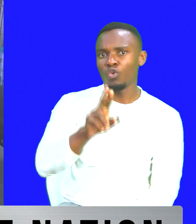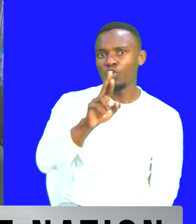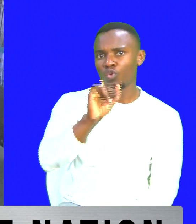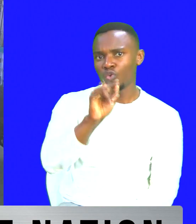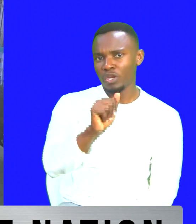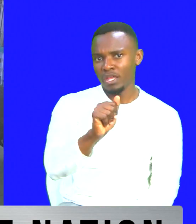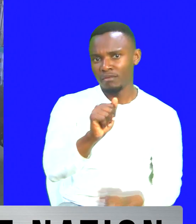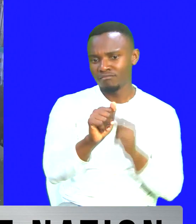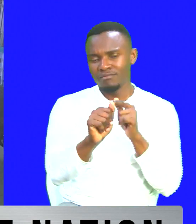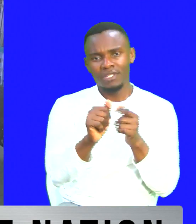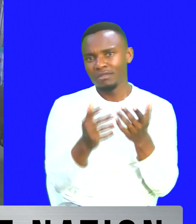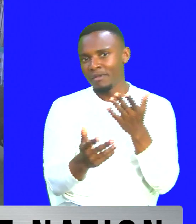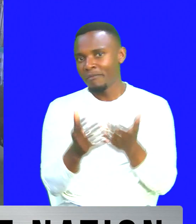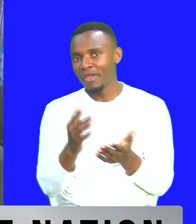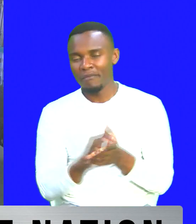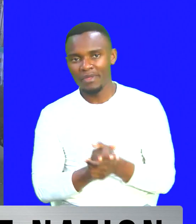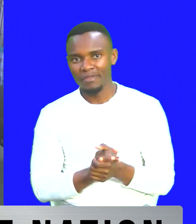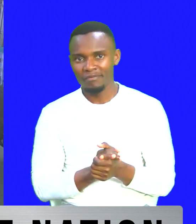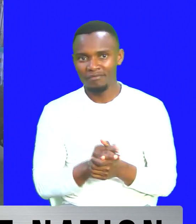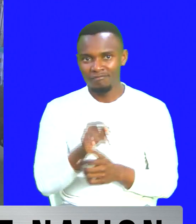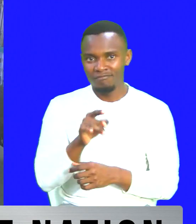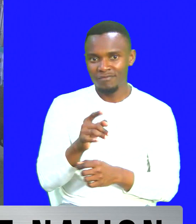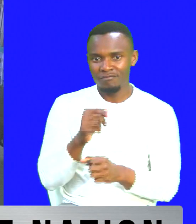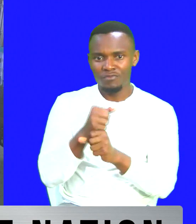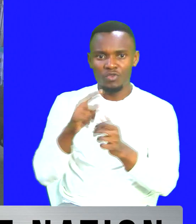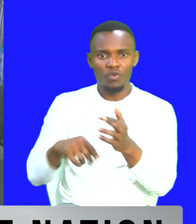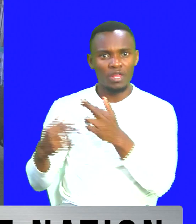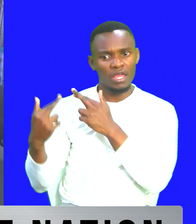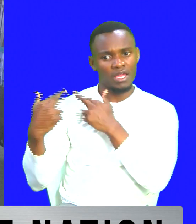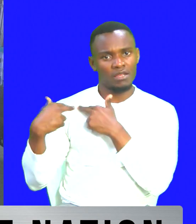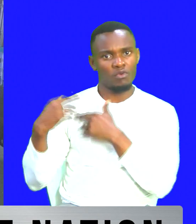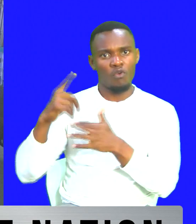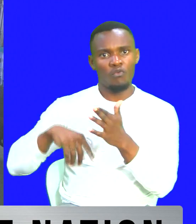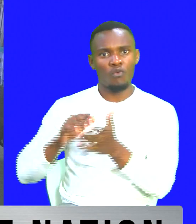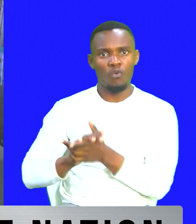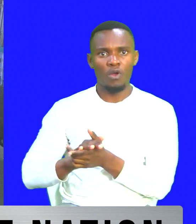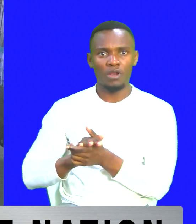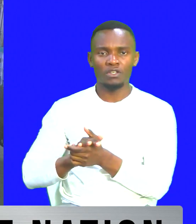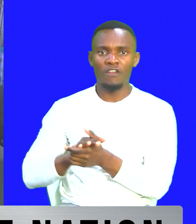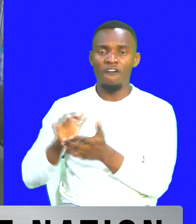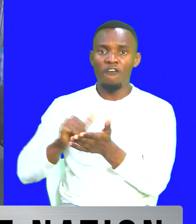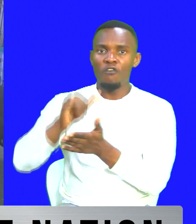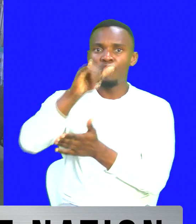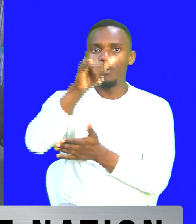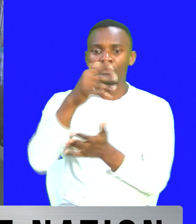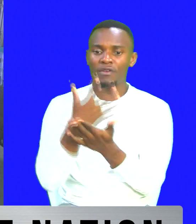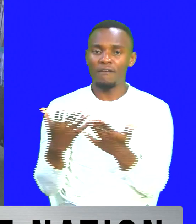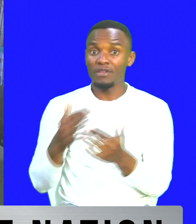some extent, was doing even the role of, a foreign affairs minister, because he really